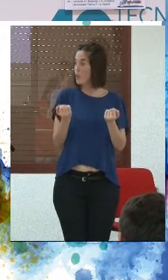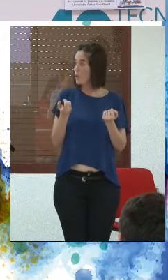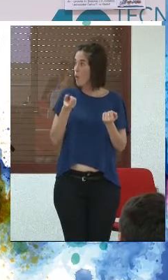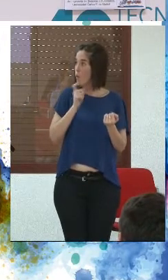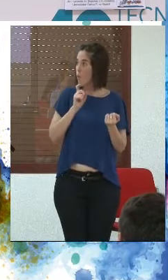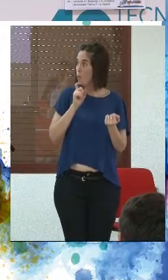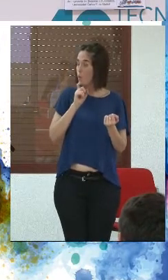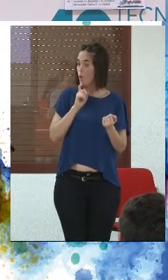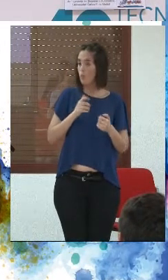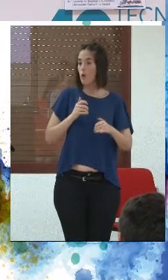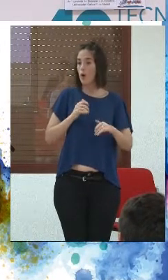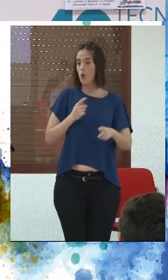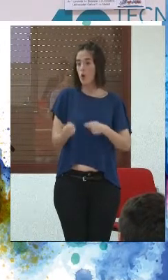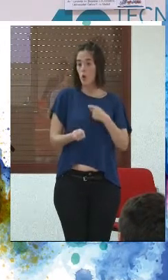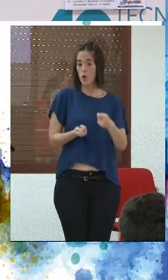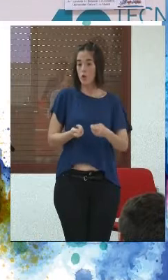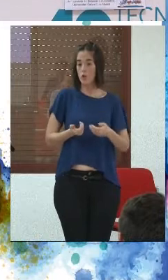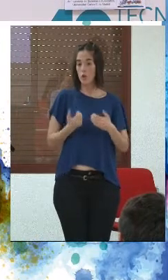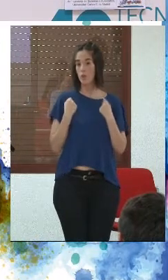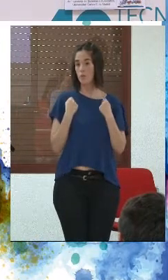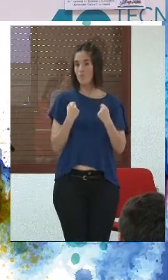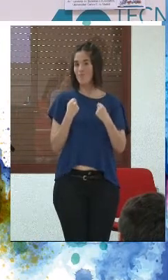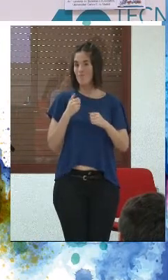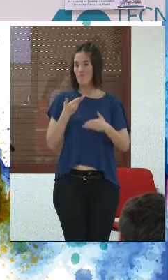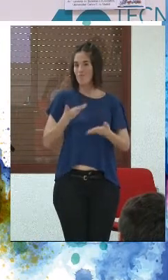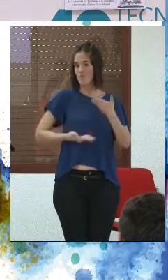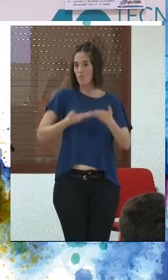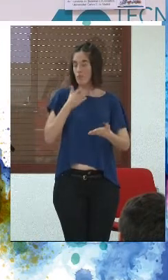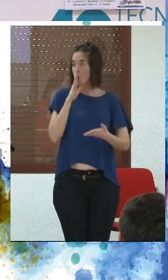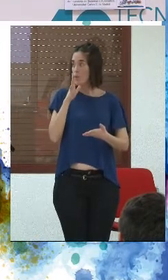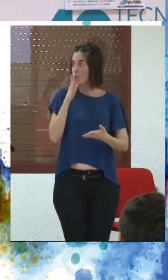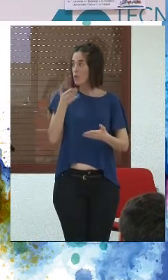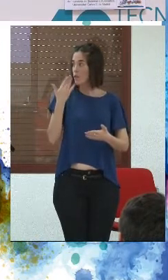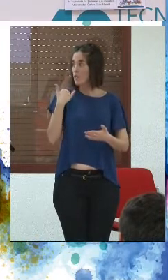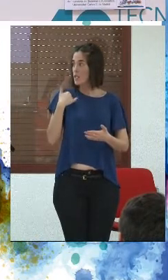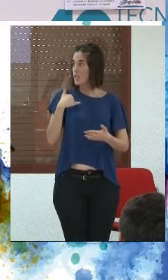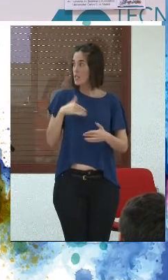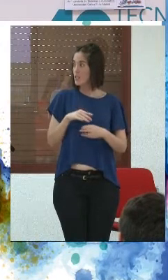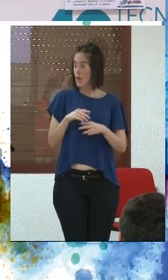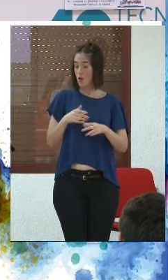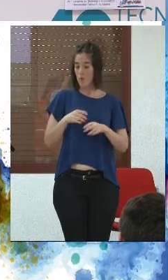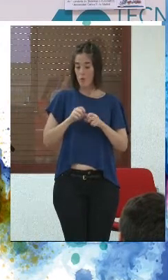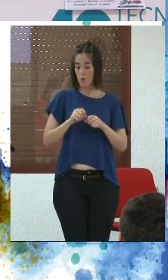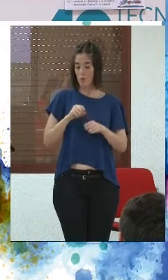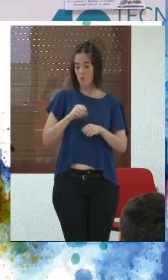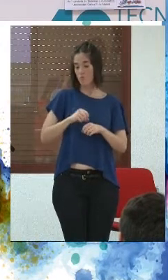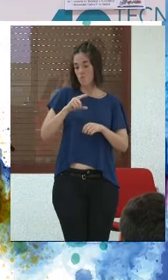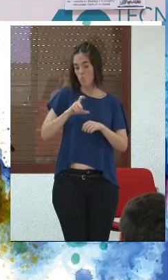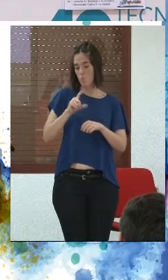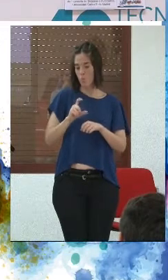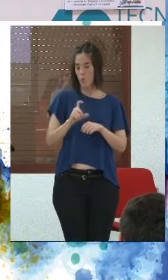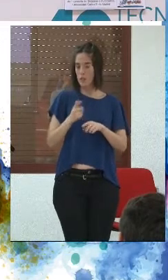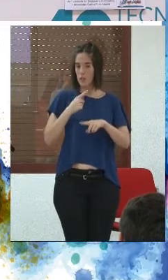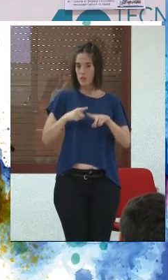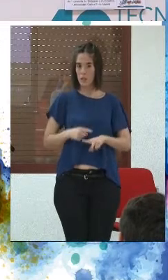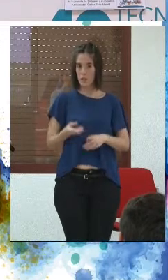Another system is the weight control system, that it is done through some springs that are located in the